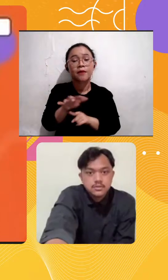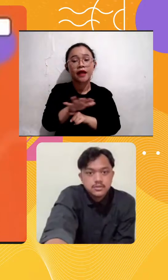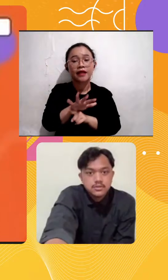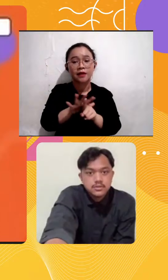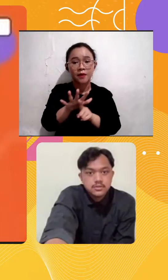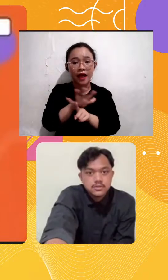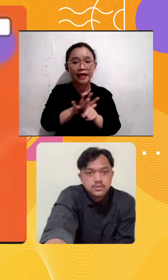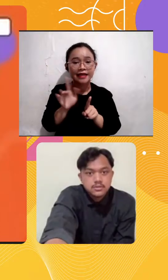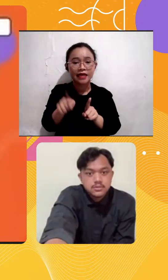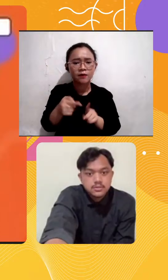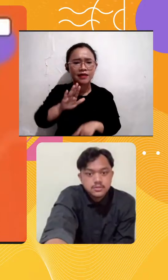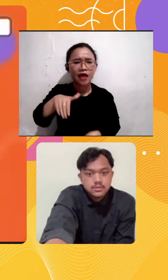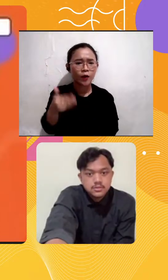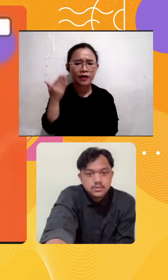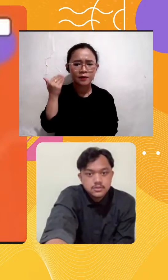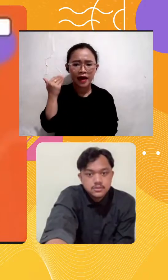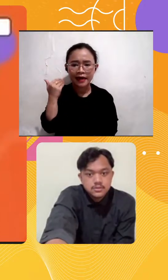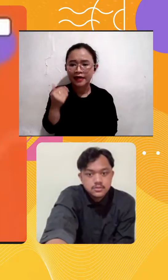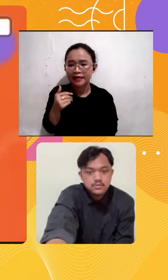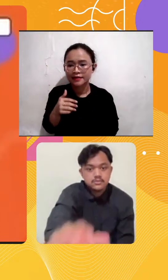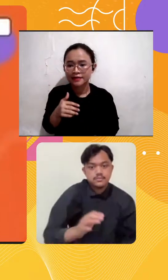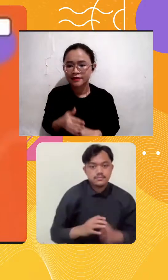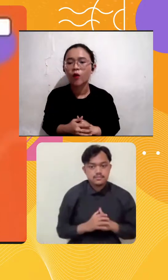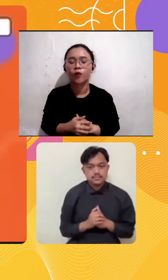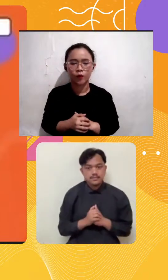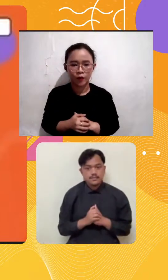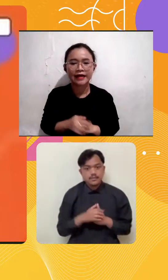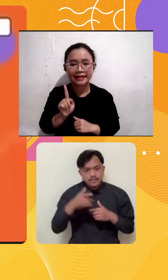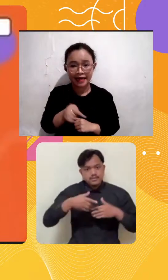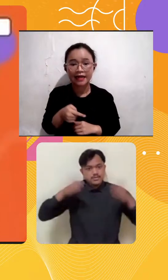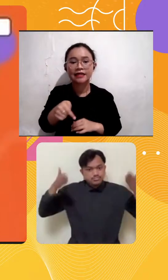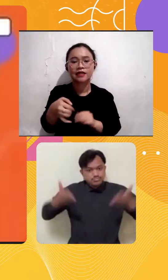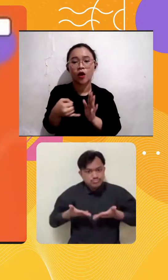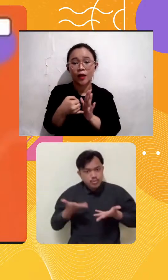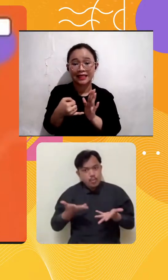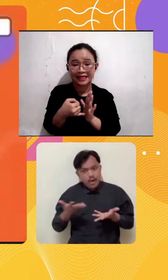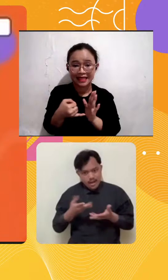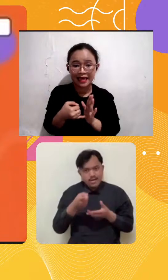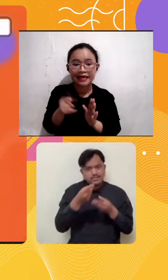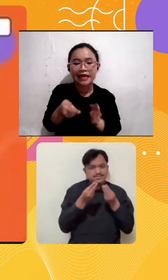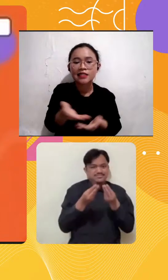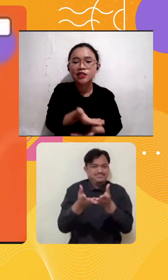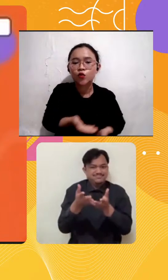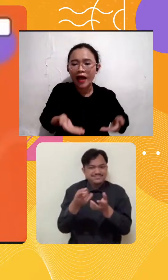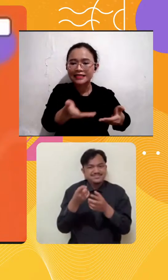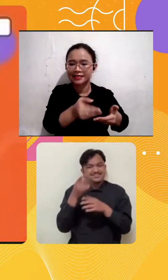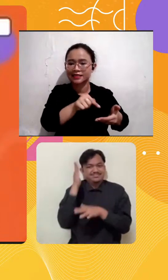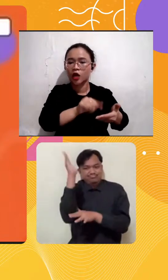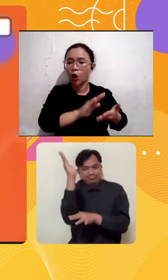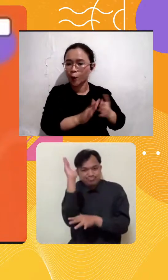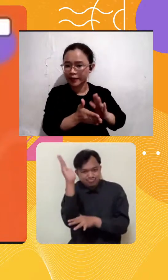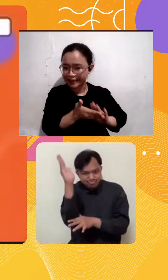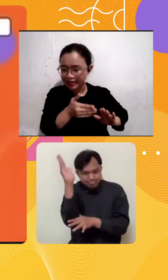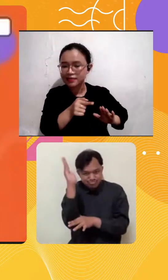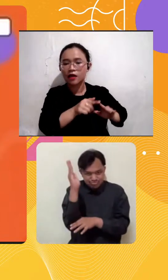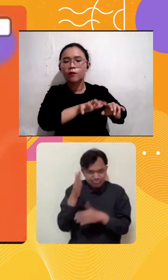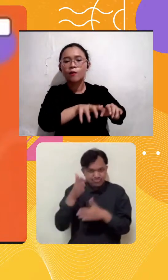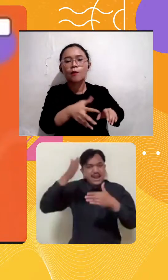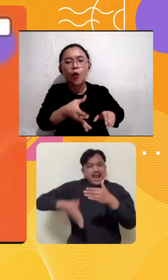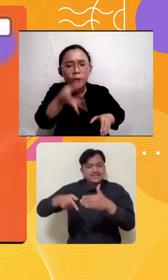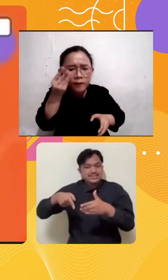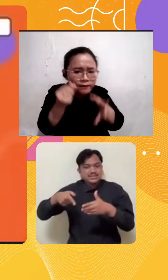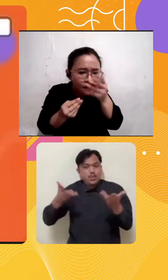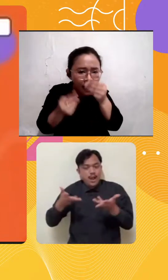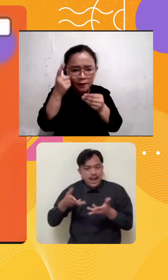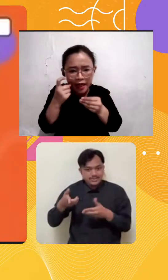the survey with the DSE community member of what are the areas that DSE community members want to learn more, and